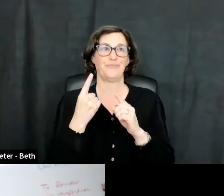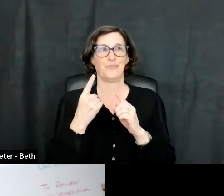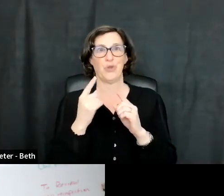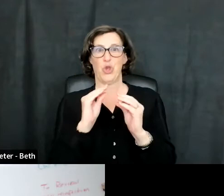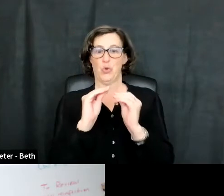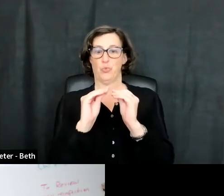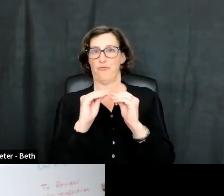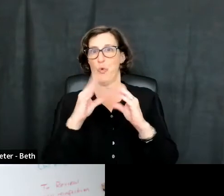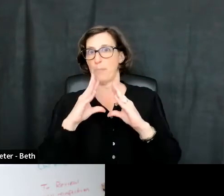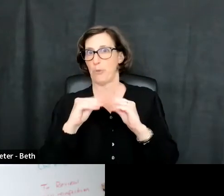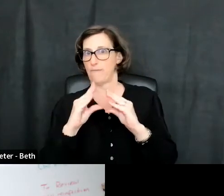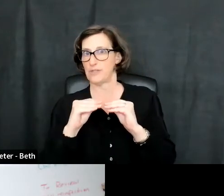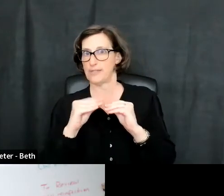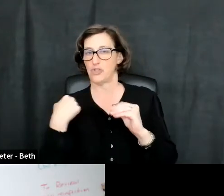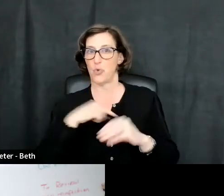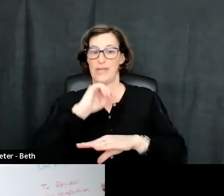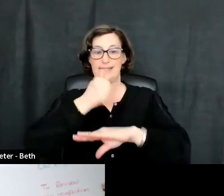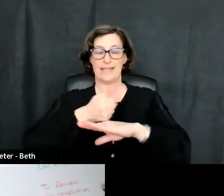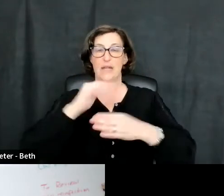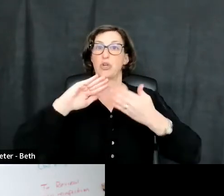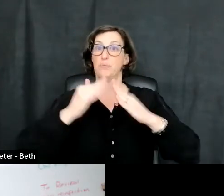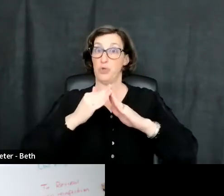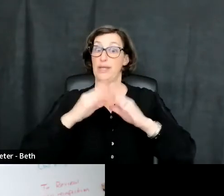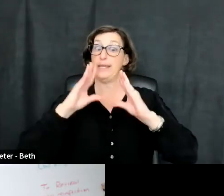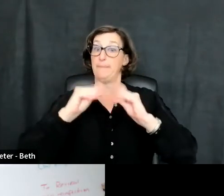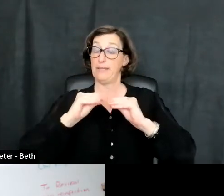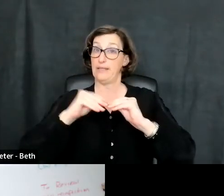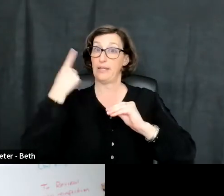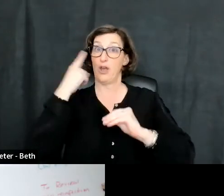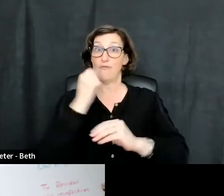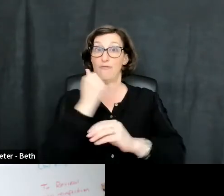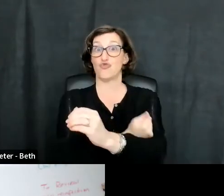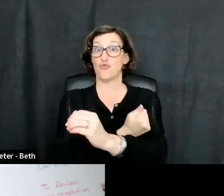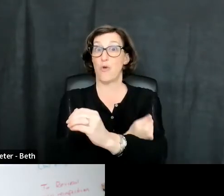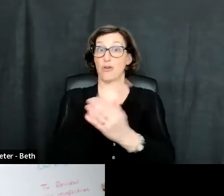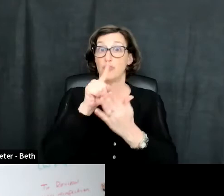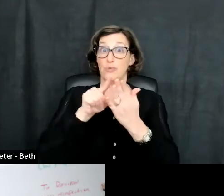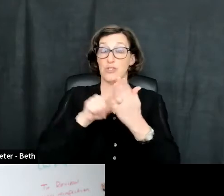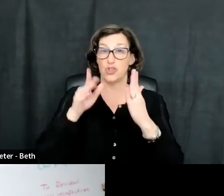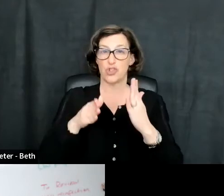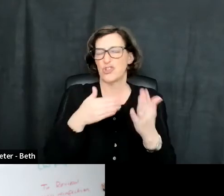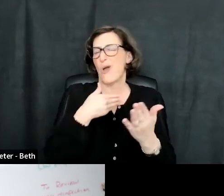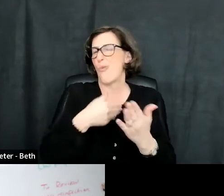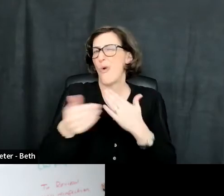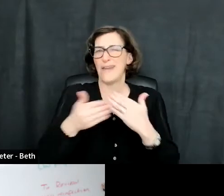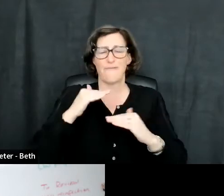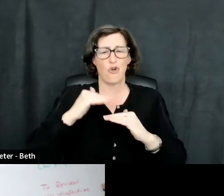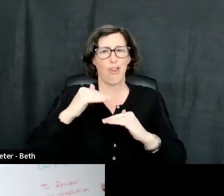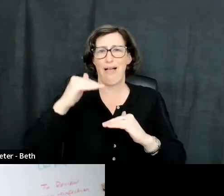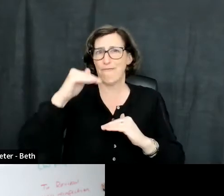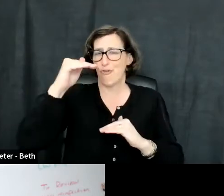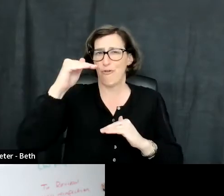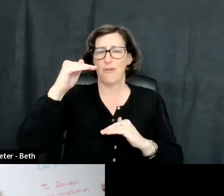where we set up a community forum for drug researchers at whatever level, whether they